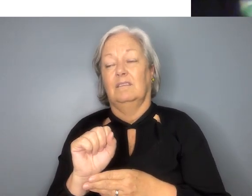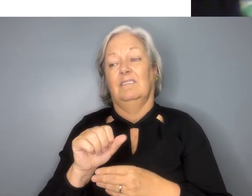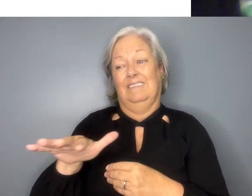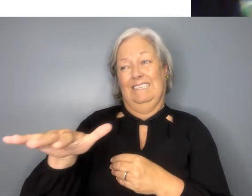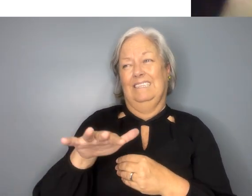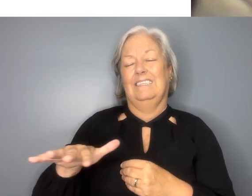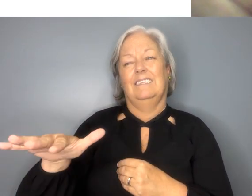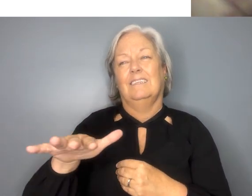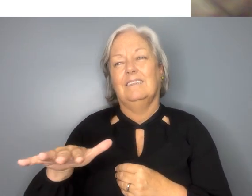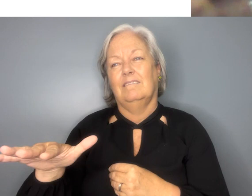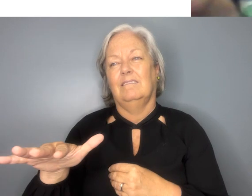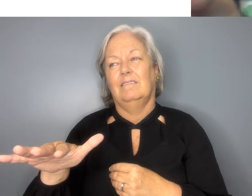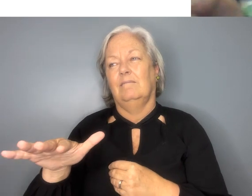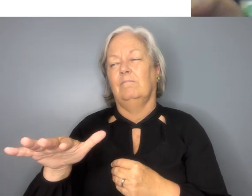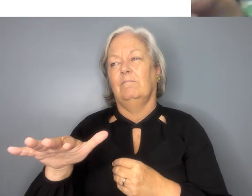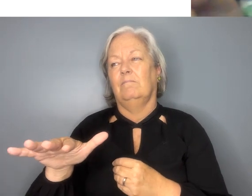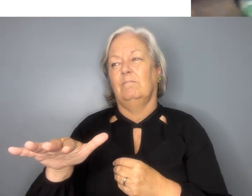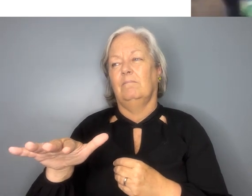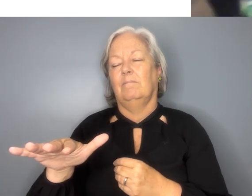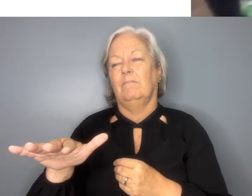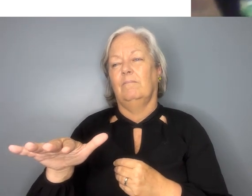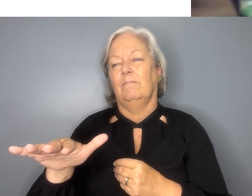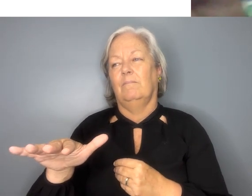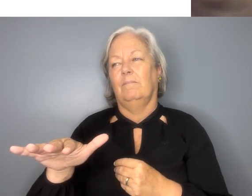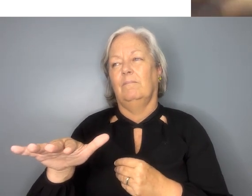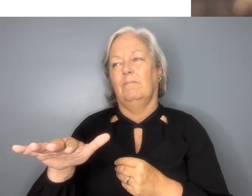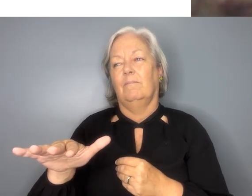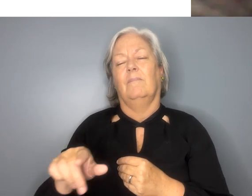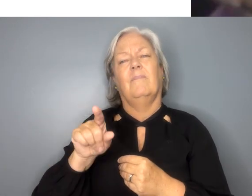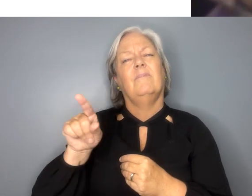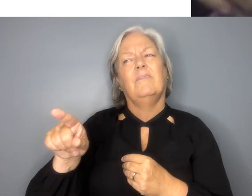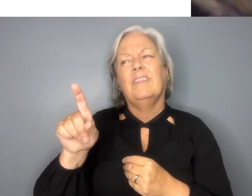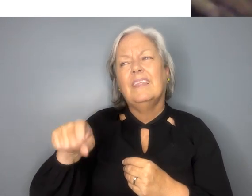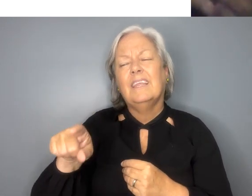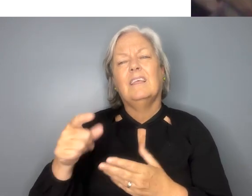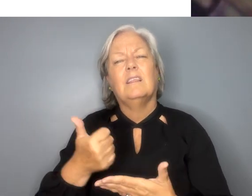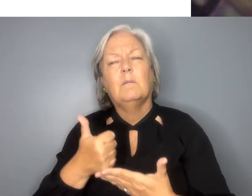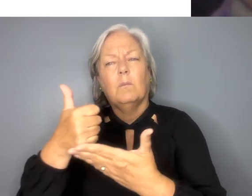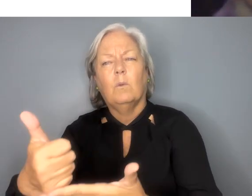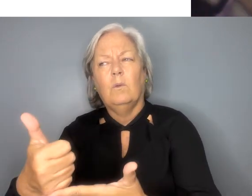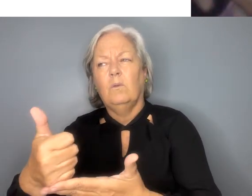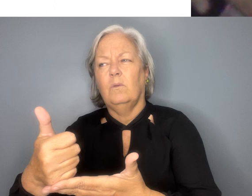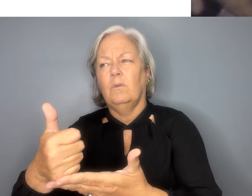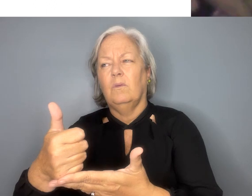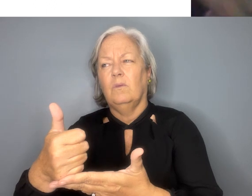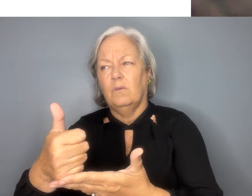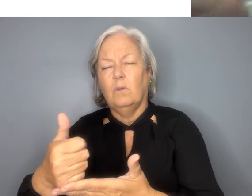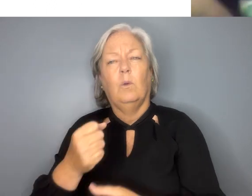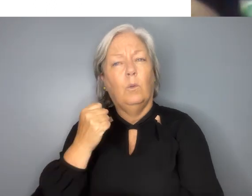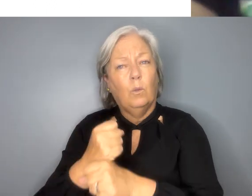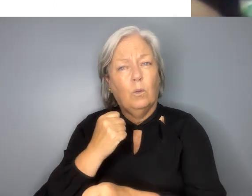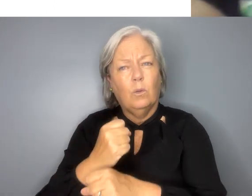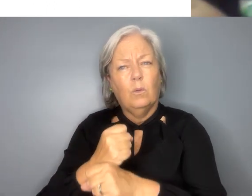if someone in that position identified as female, they would need the support of